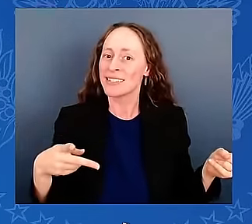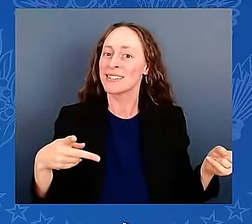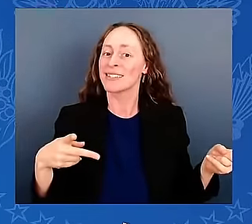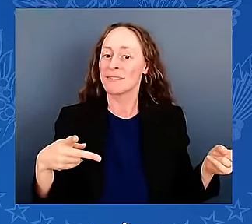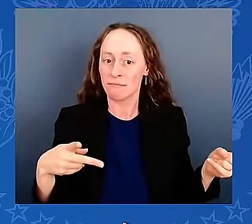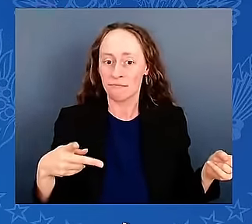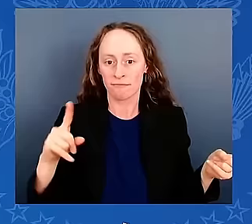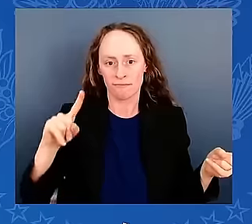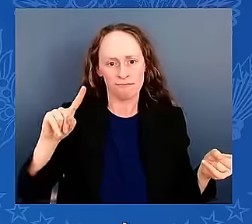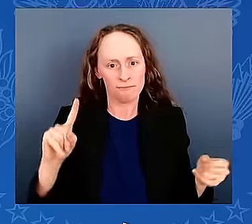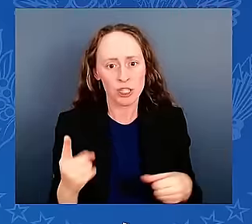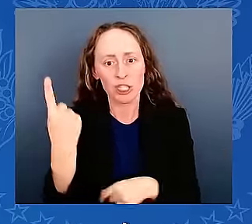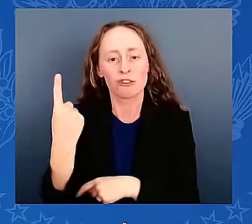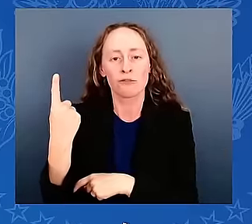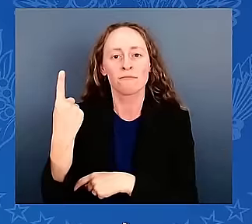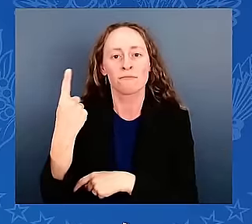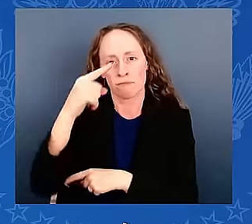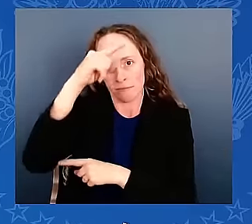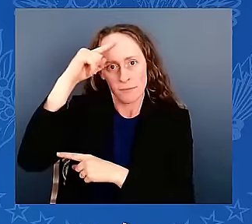of a job.